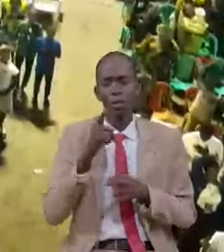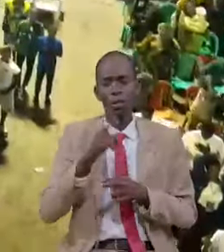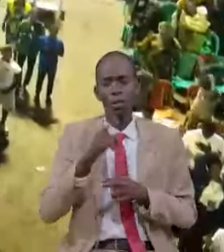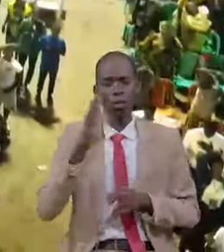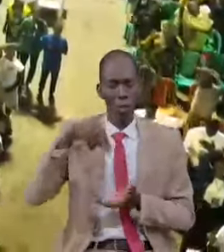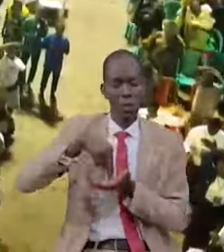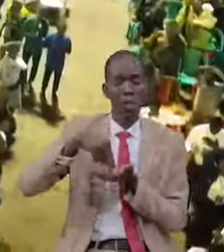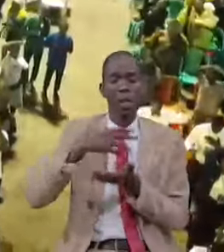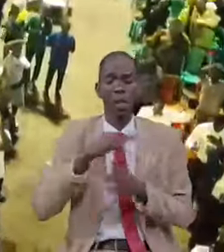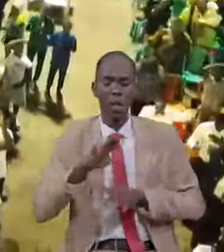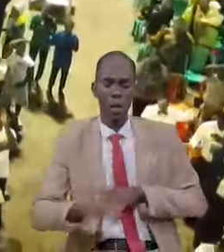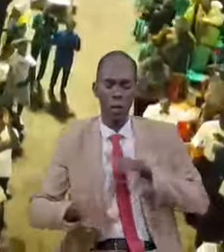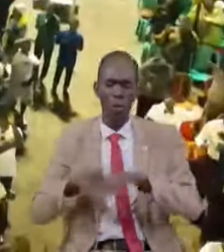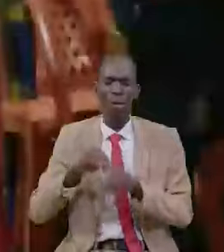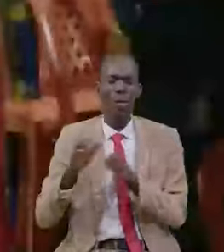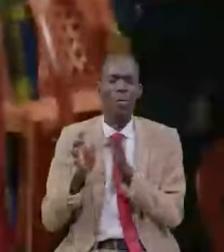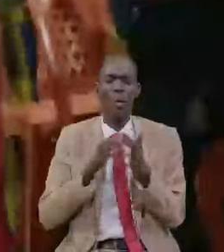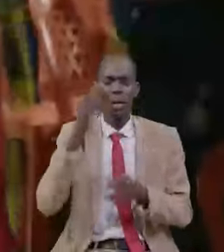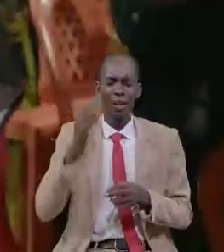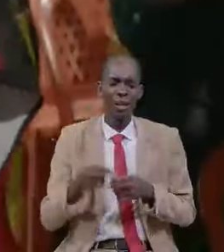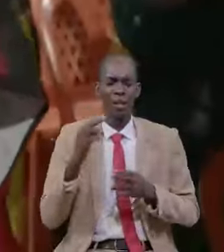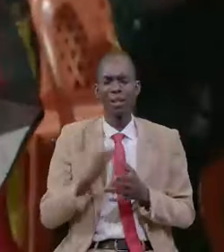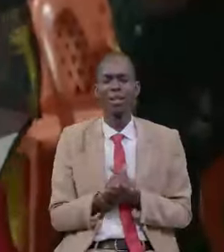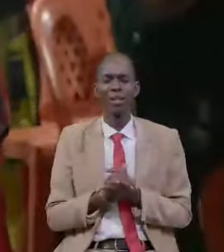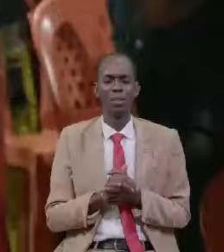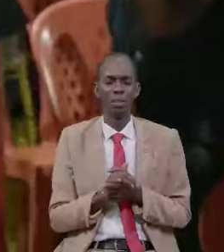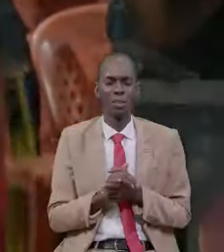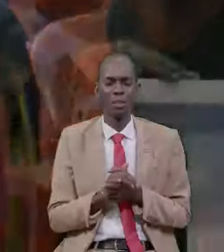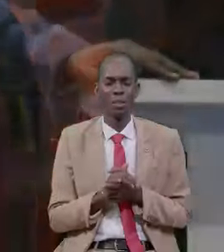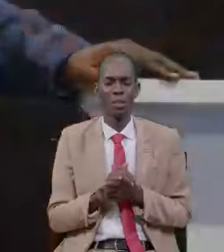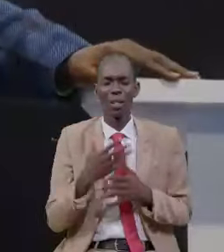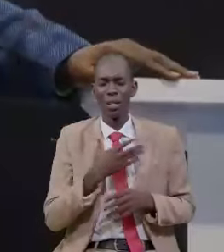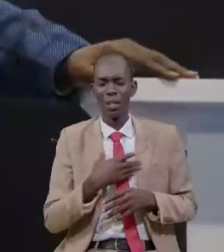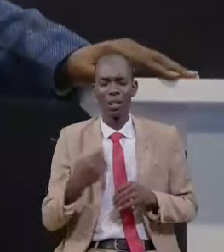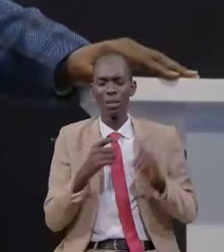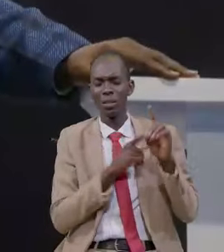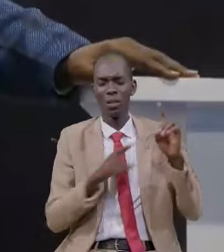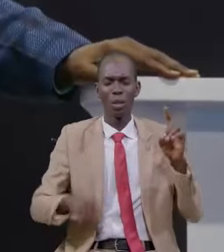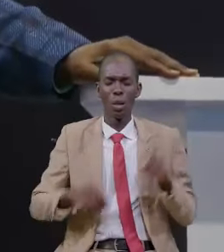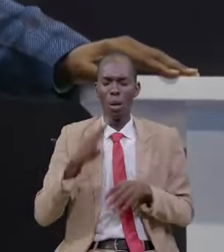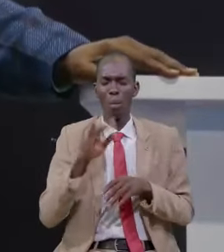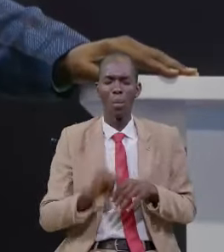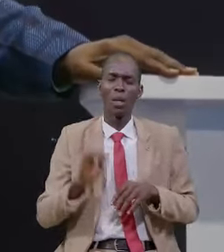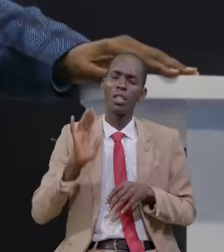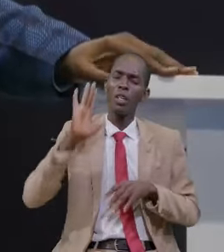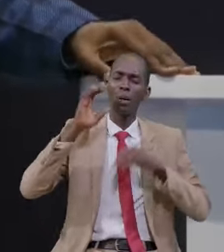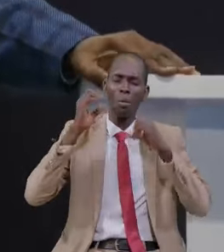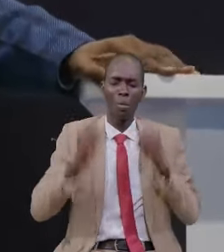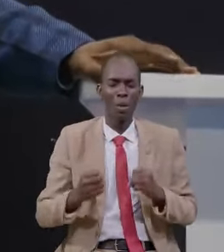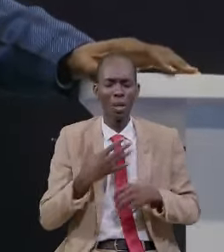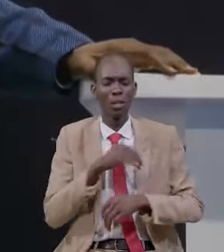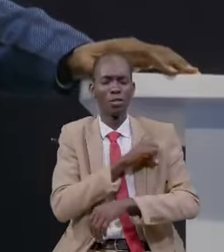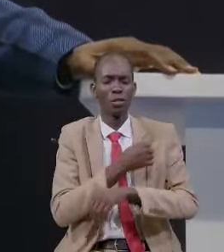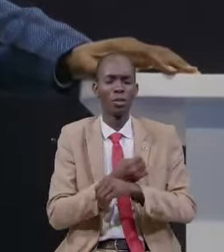in Jesus' name. And the Lord, by His power, strength, His healing,